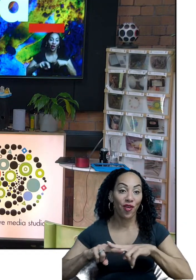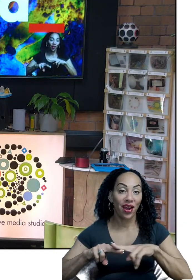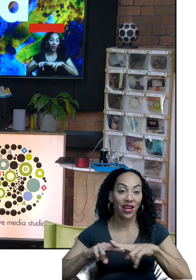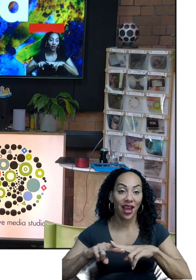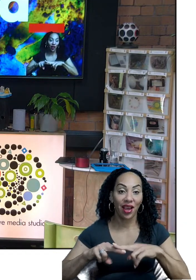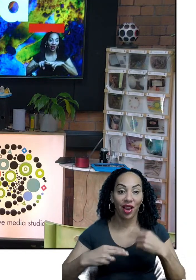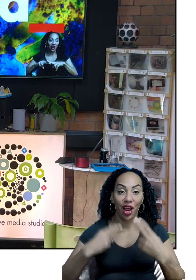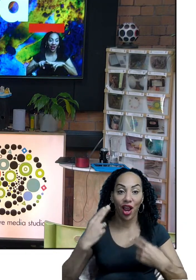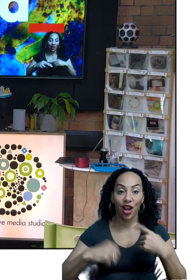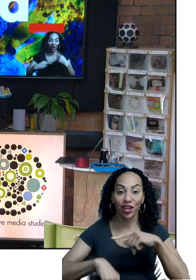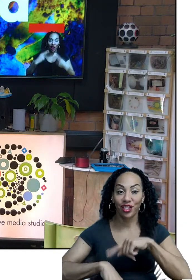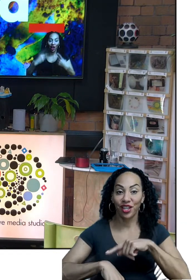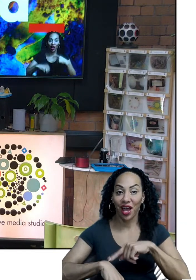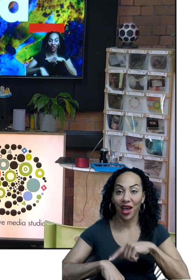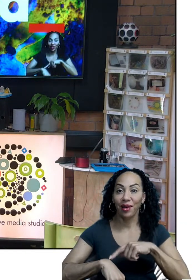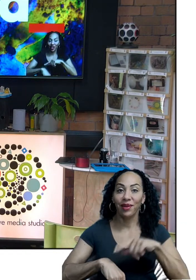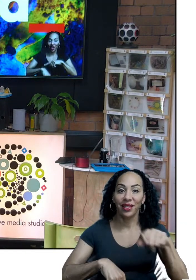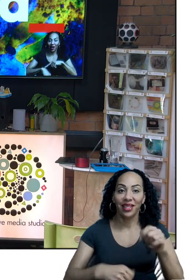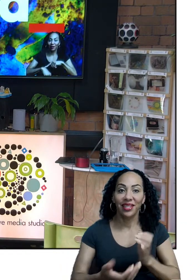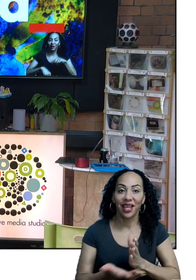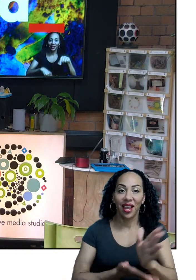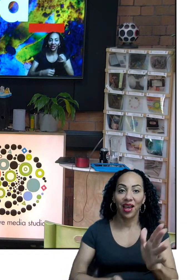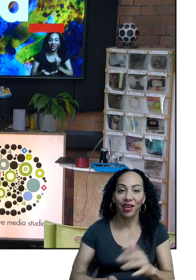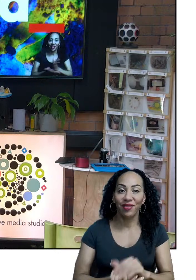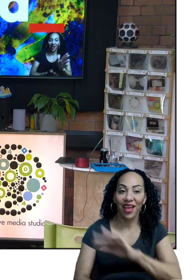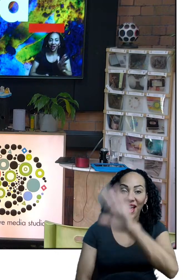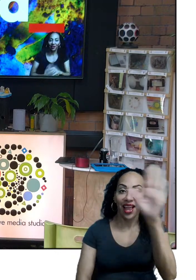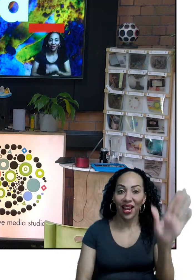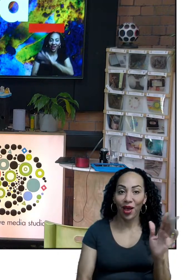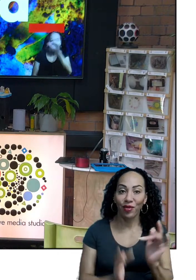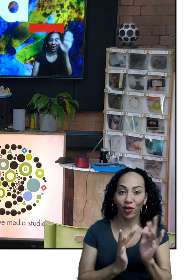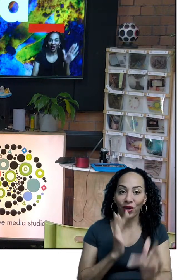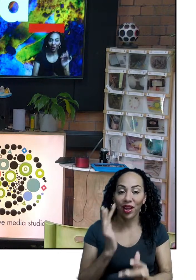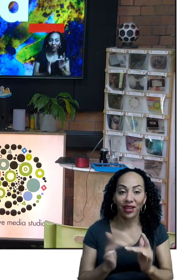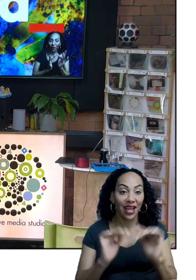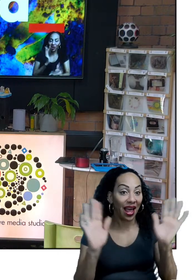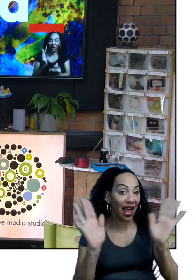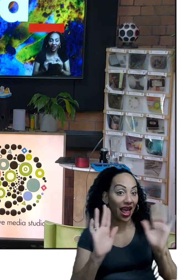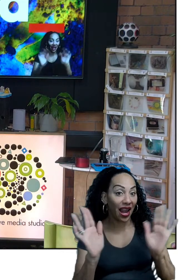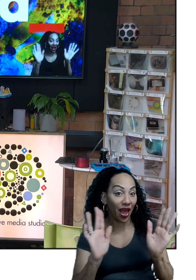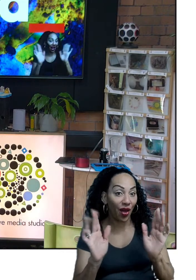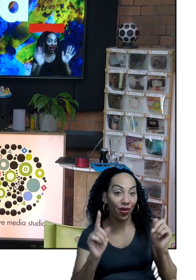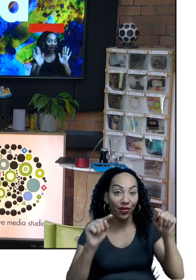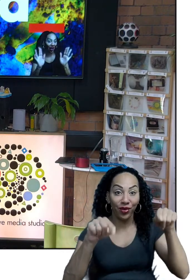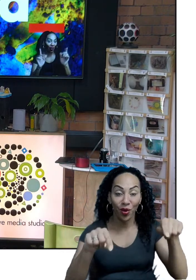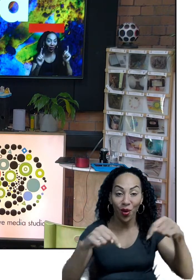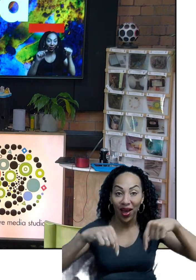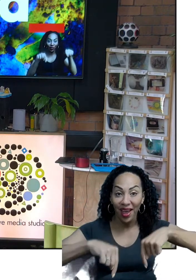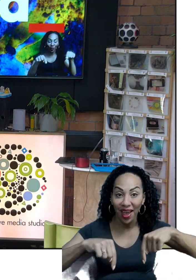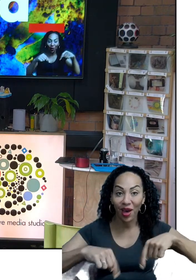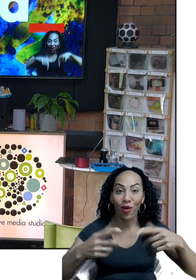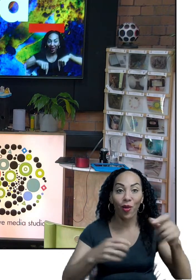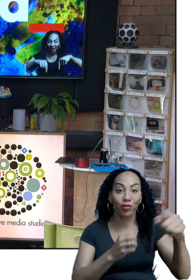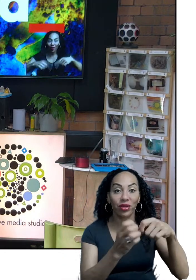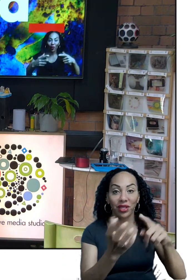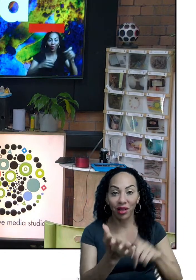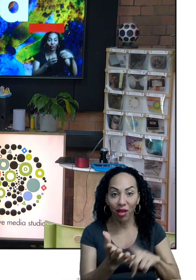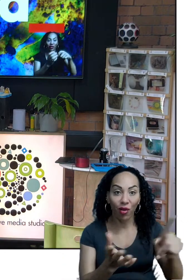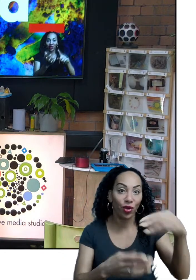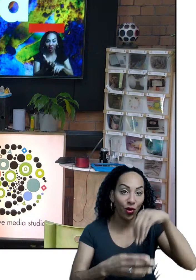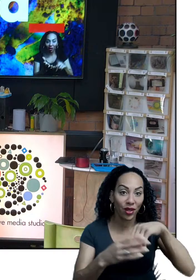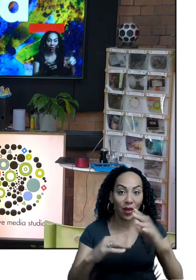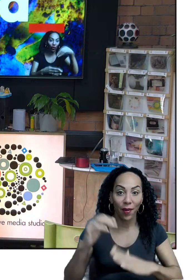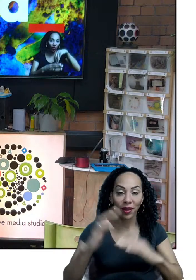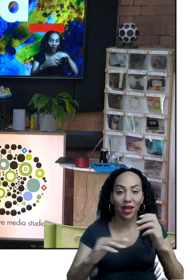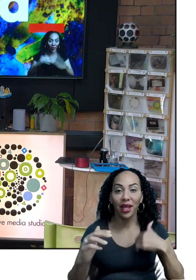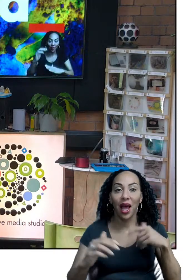Hi, if you're online. So whether you're in Bristol or you're far away, you can join in the conversation. So my name is Martin O'Leary. I'm the studio community lead here. I'm